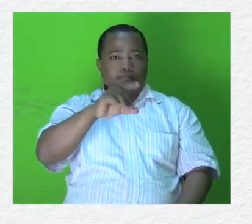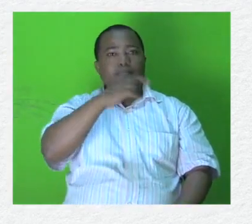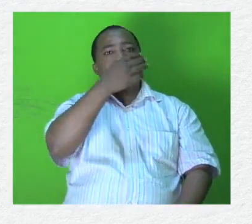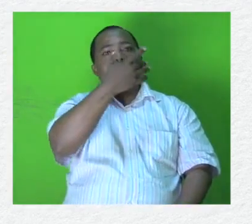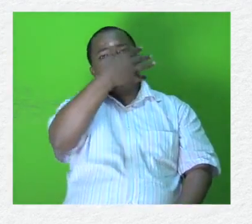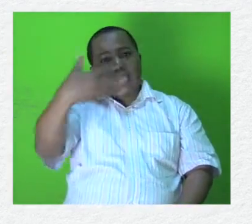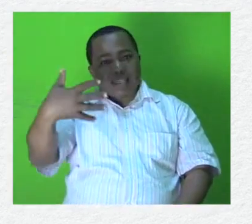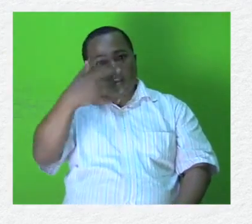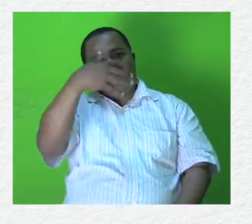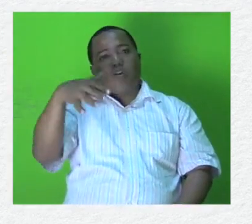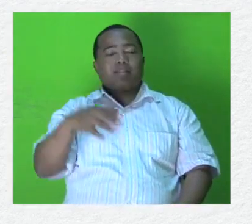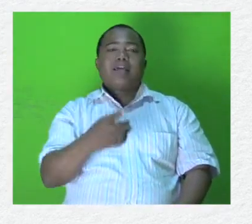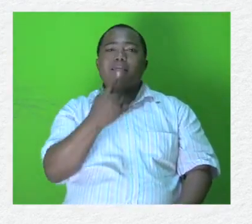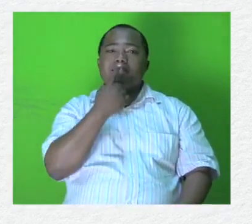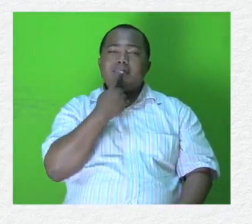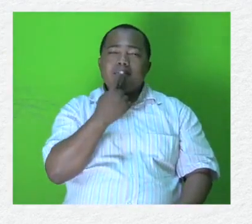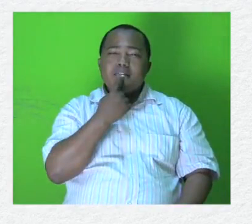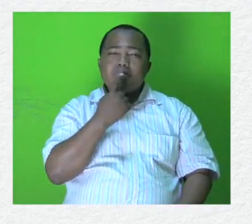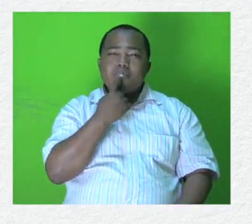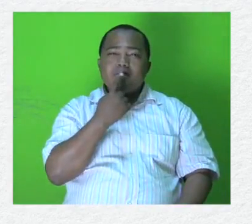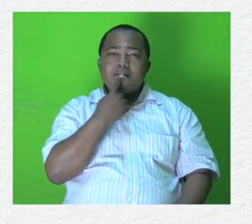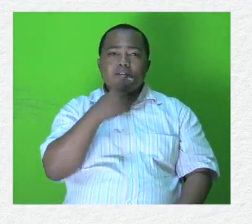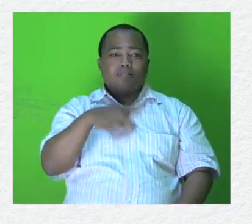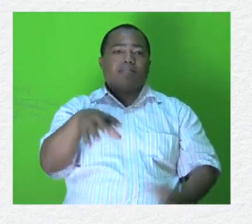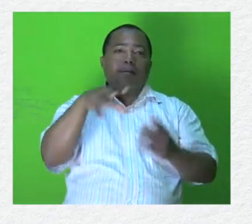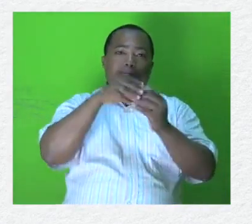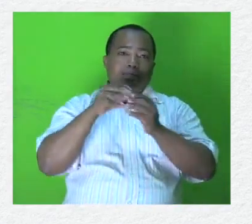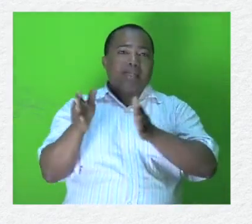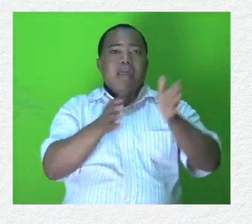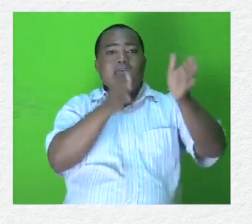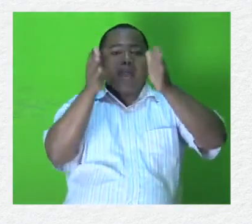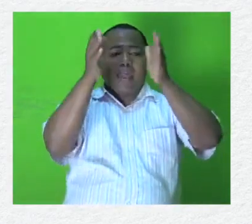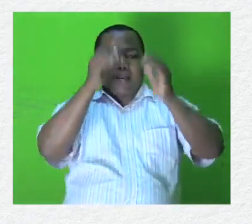seawater, table salt, and air.